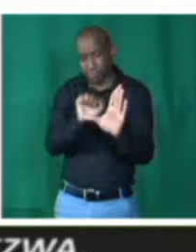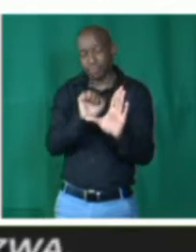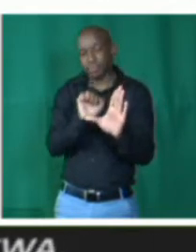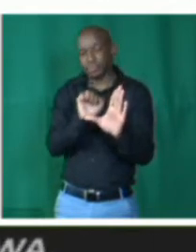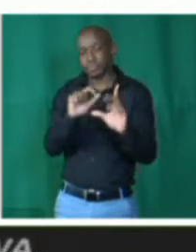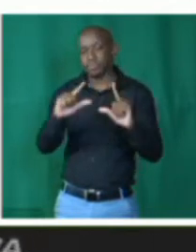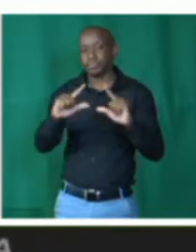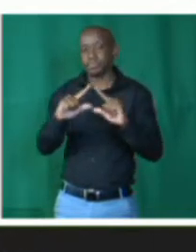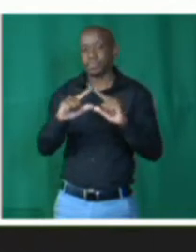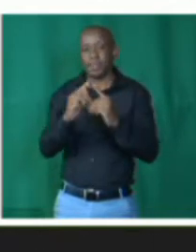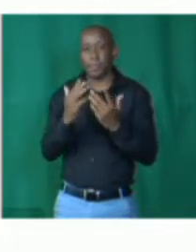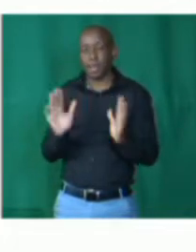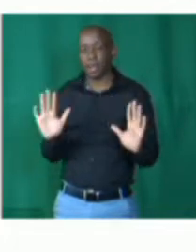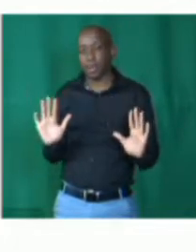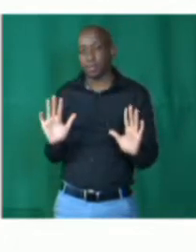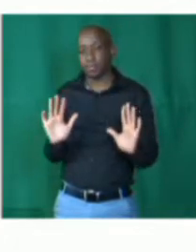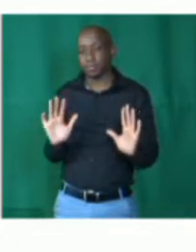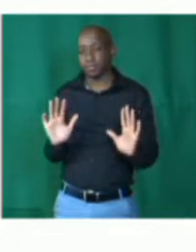Okay, so